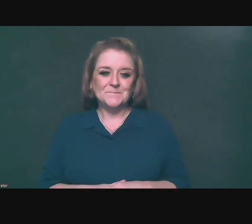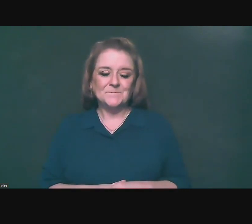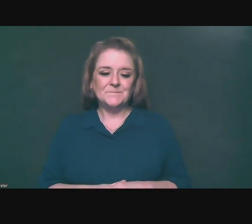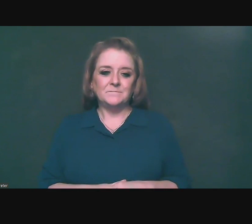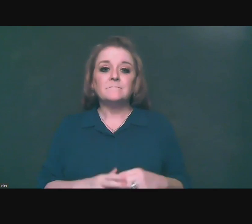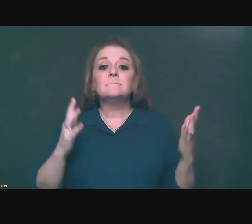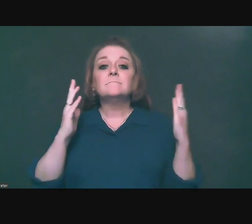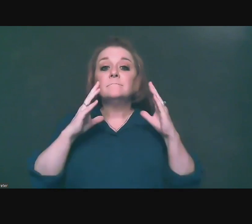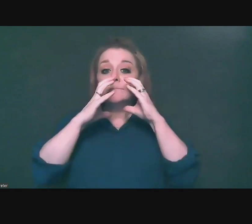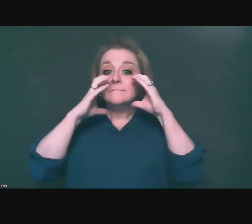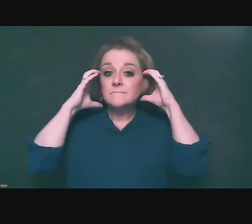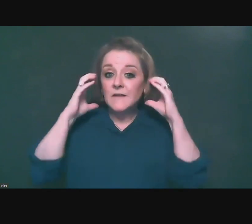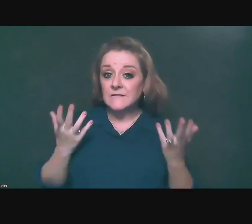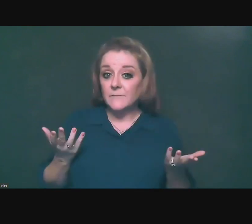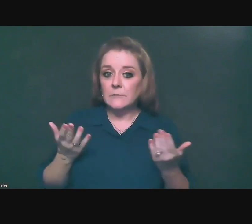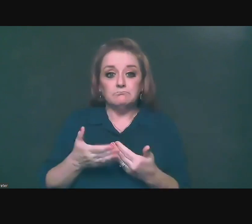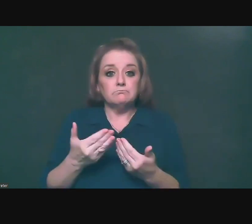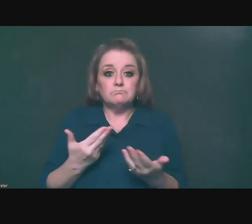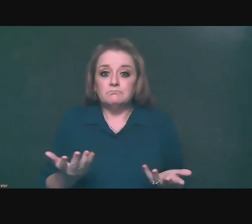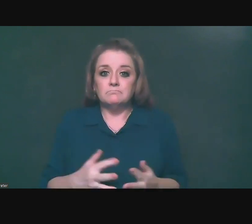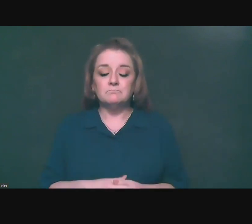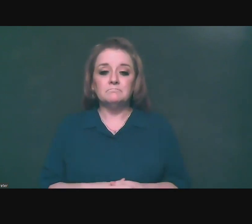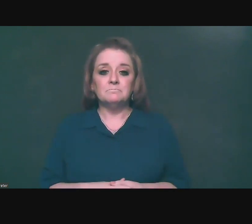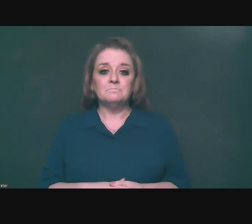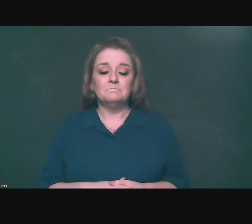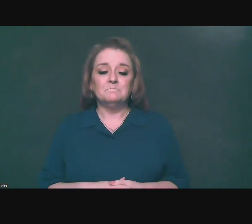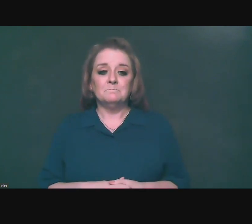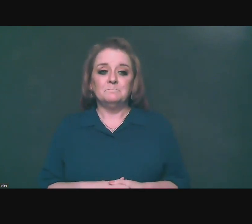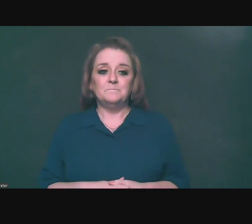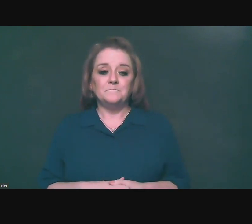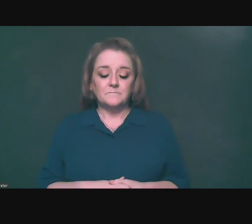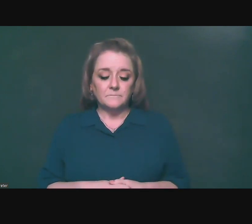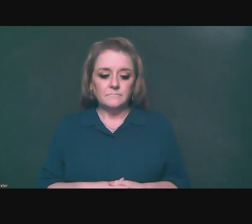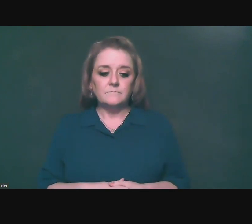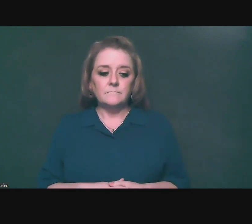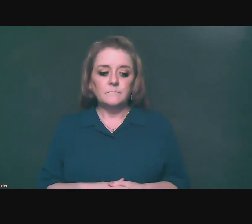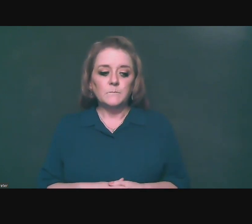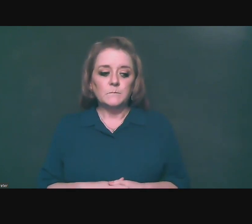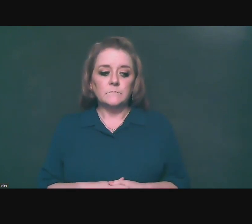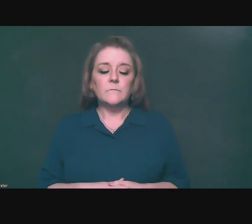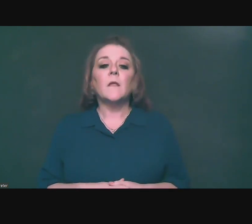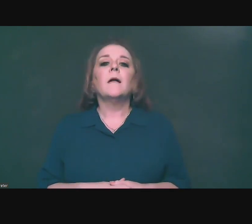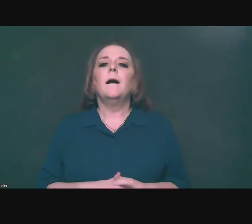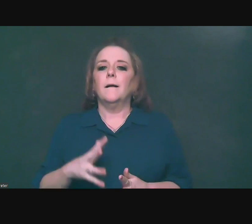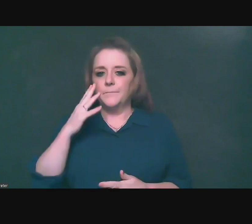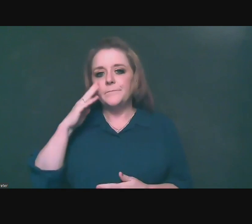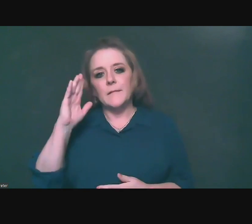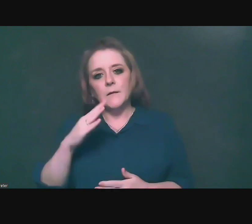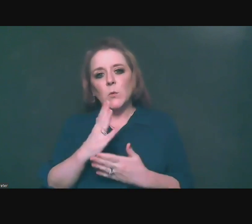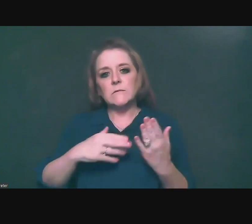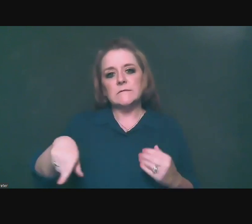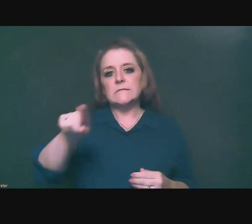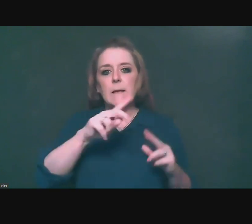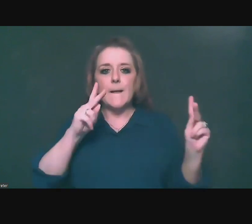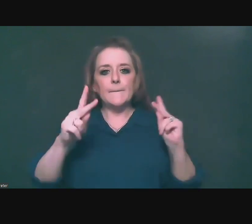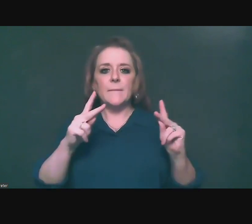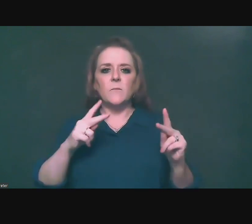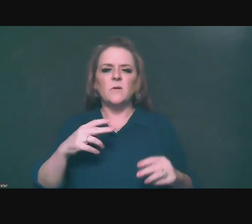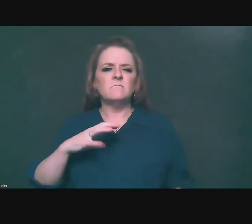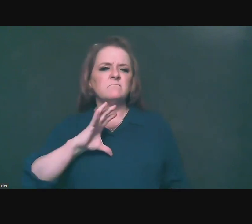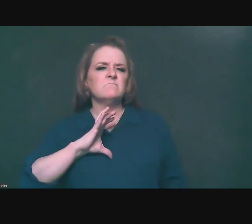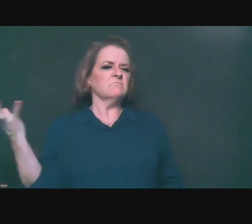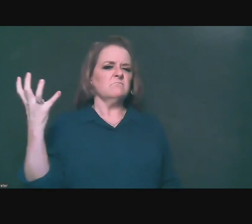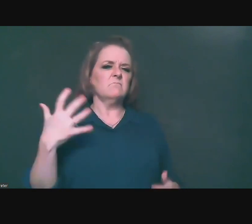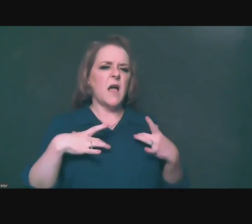Face coverings. You know, there are people who object to that being a requirement, and